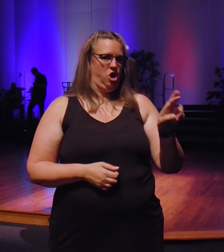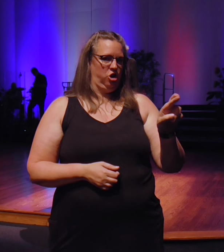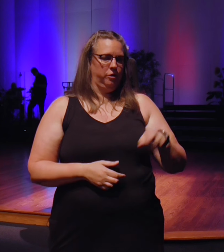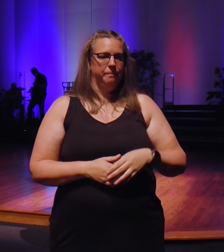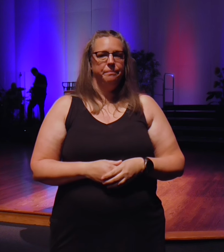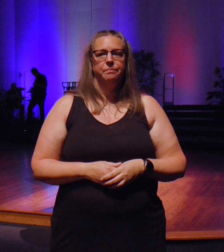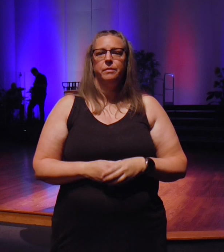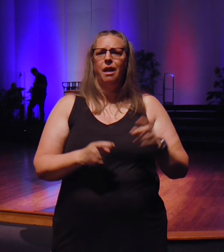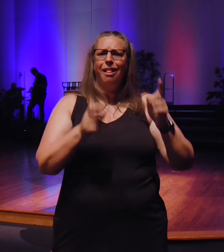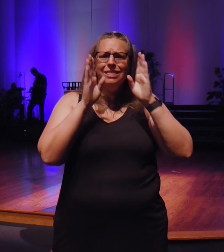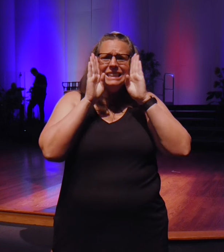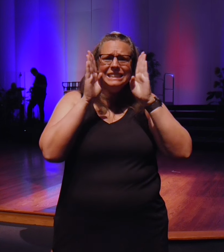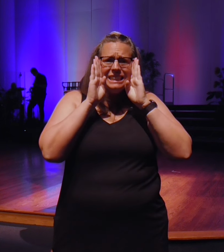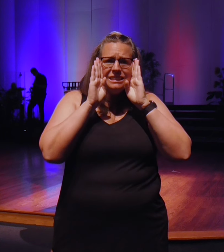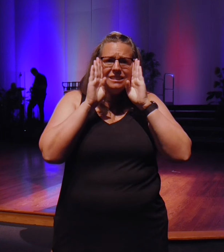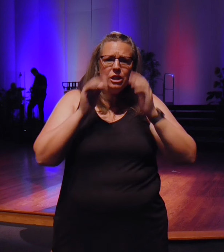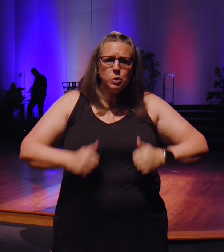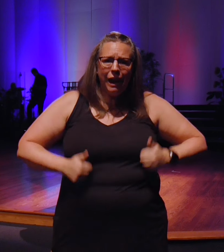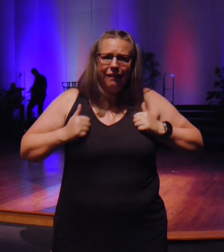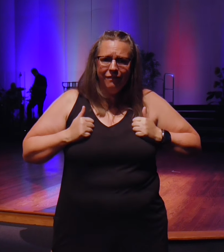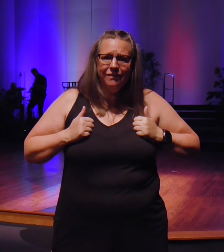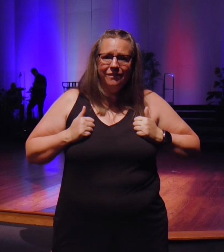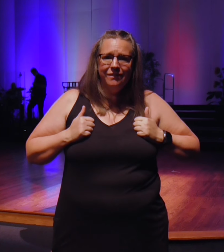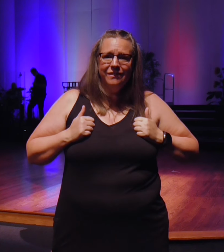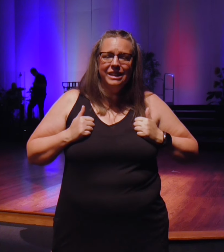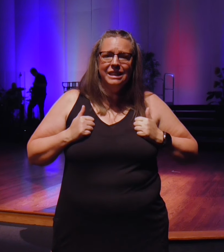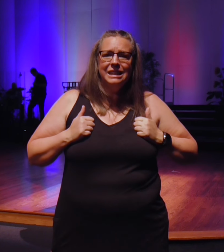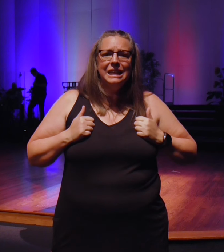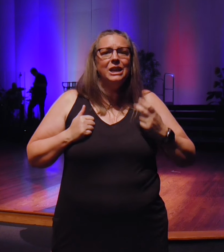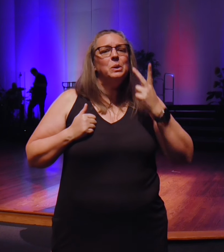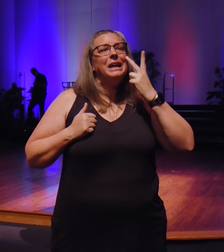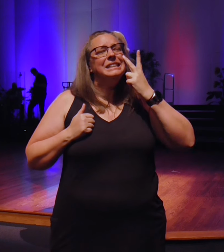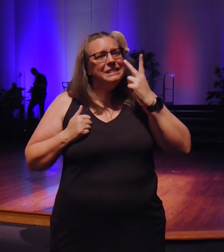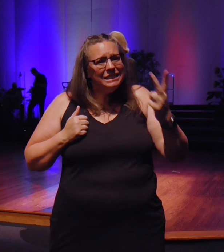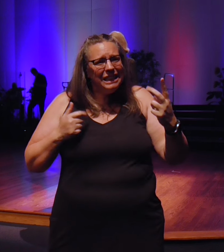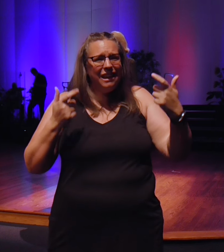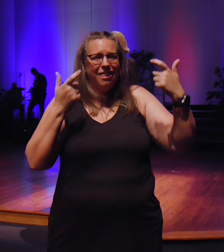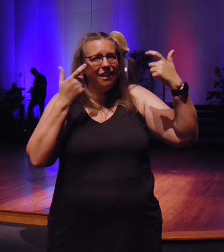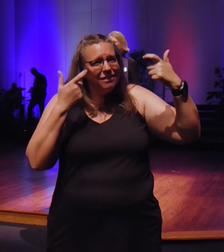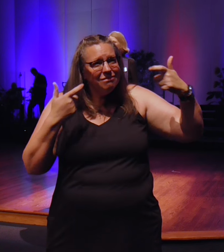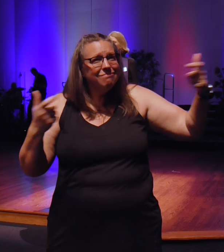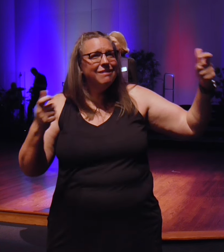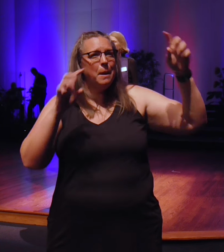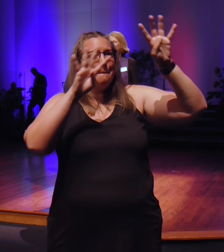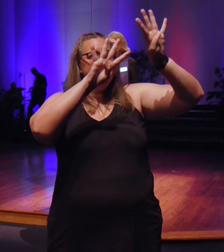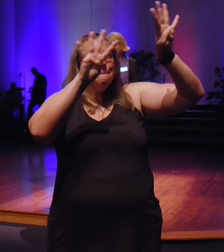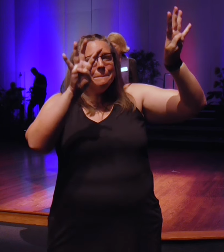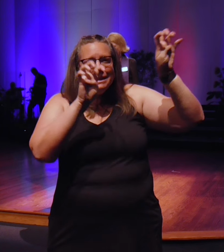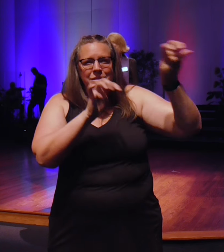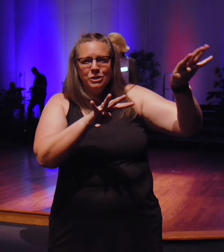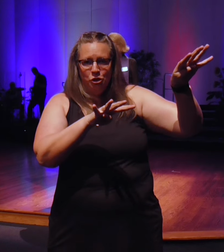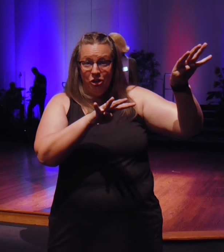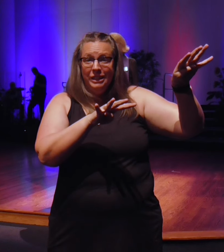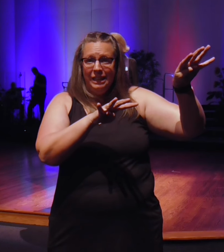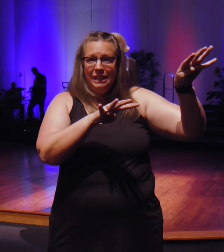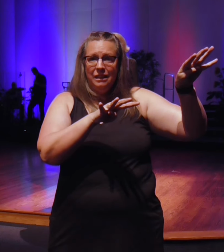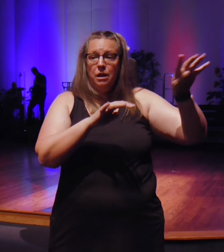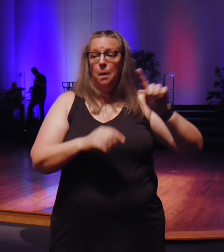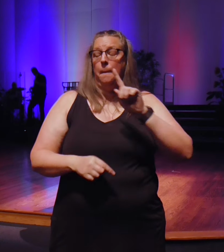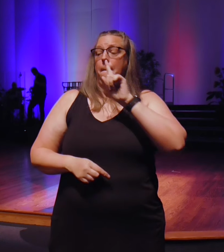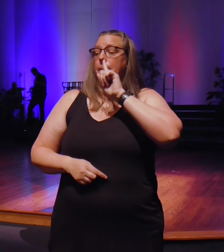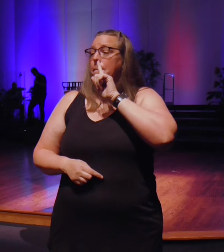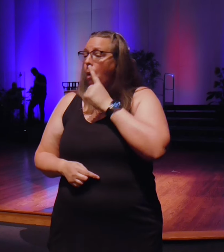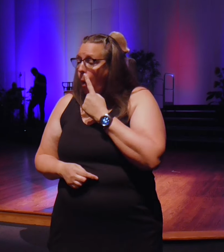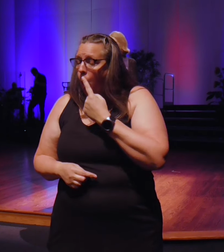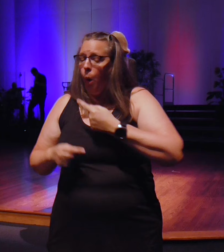life. See it for the fathomless mystery that it is. In the boredom